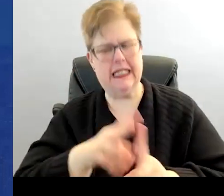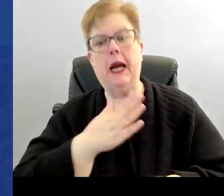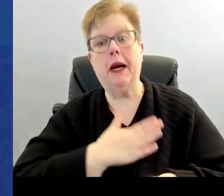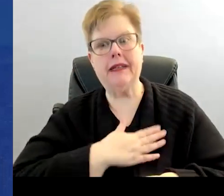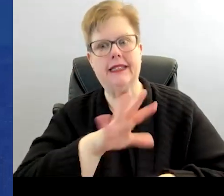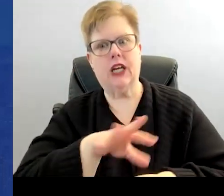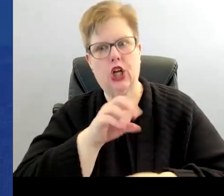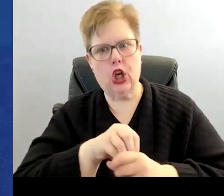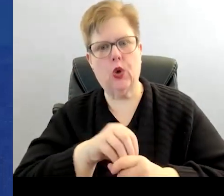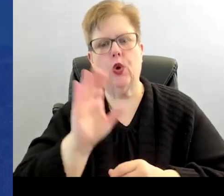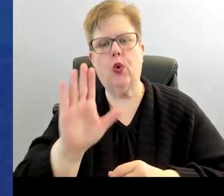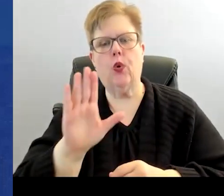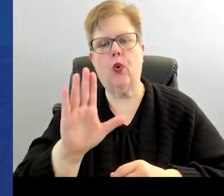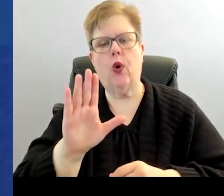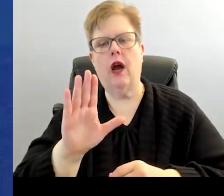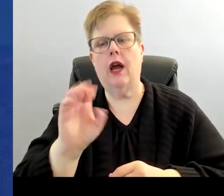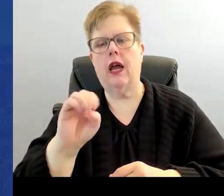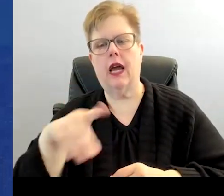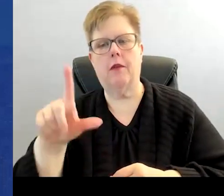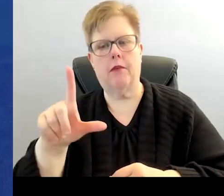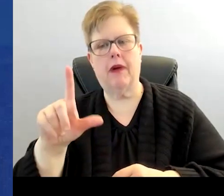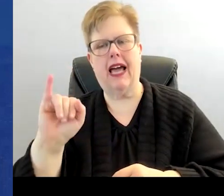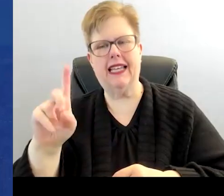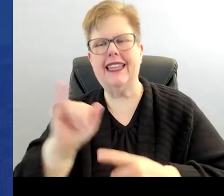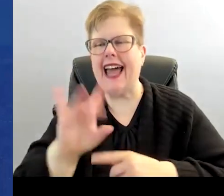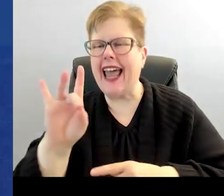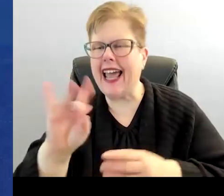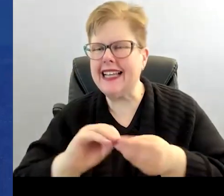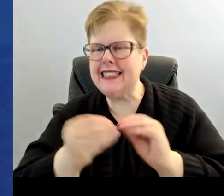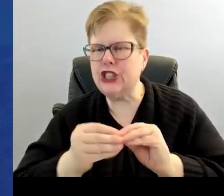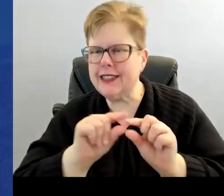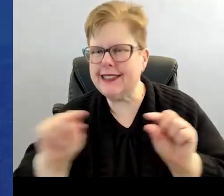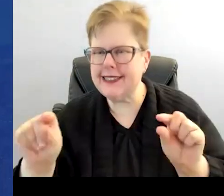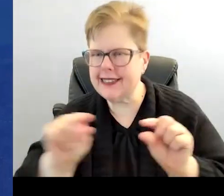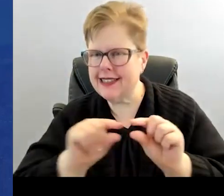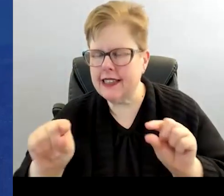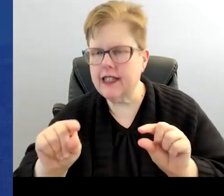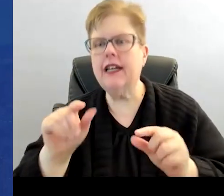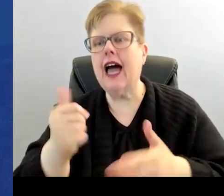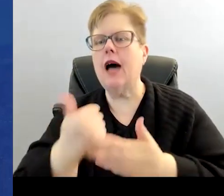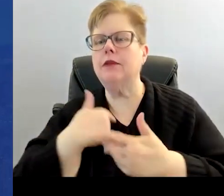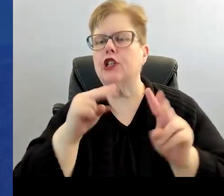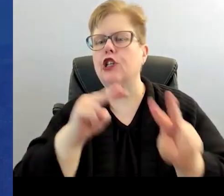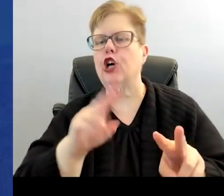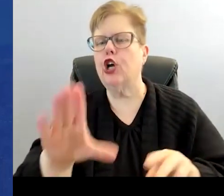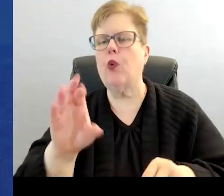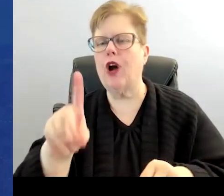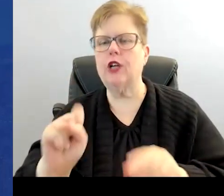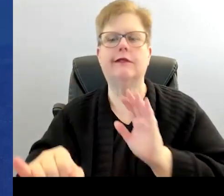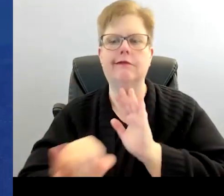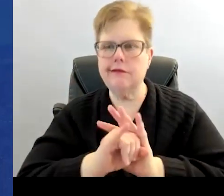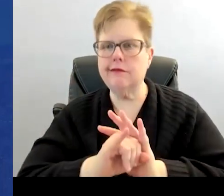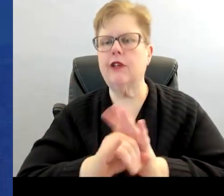include your EMPL ID. That's that 8-digit number. That lets us look up your record to identify, for example, who